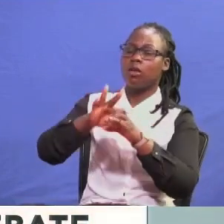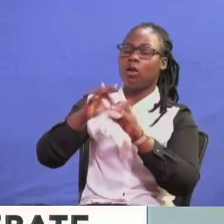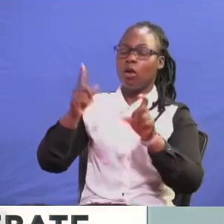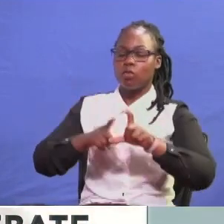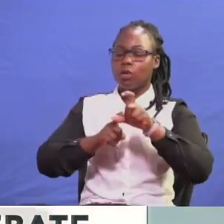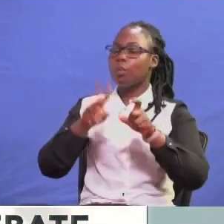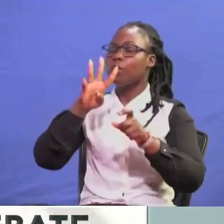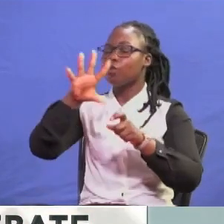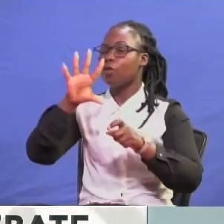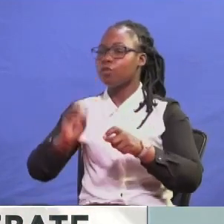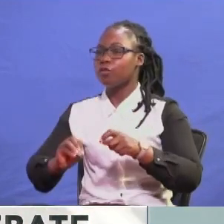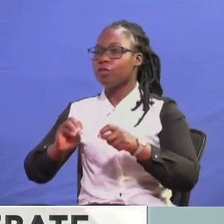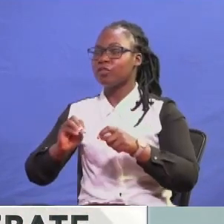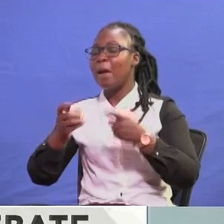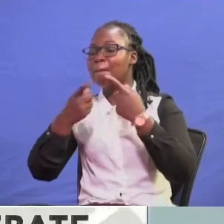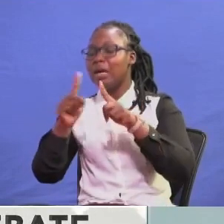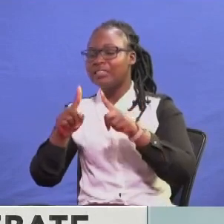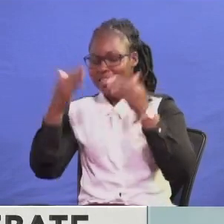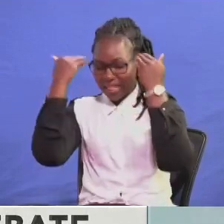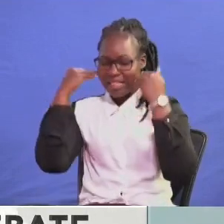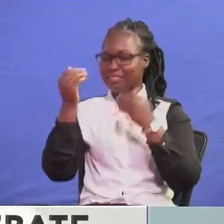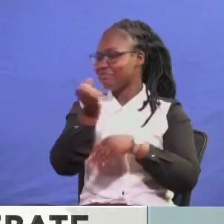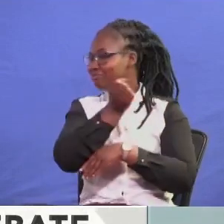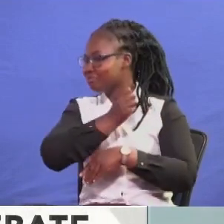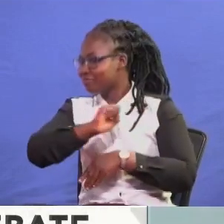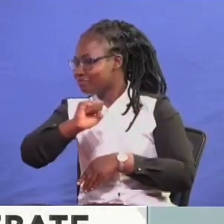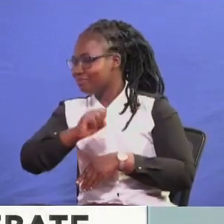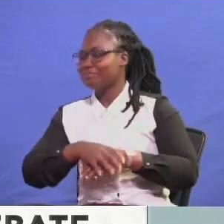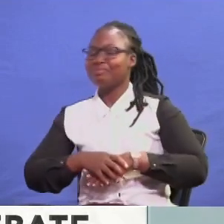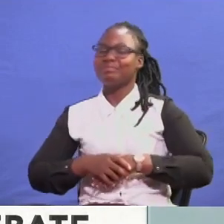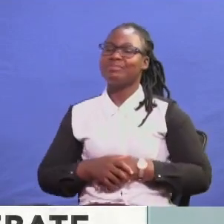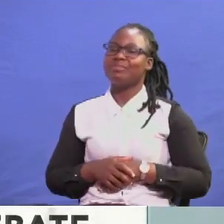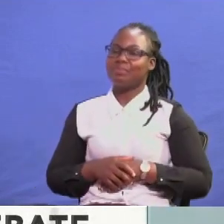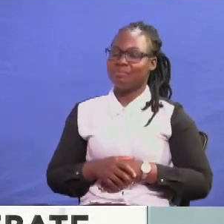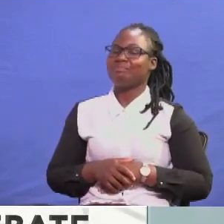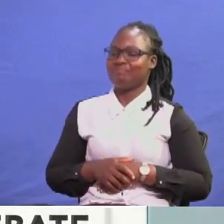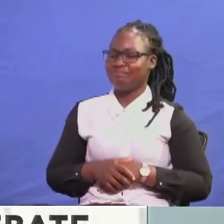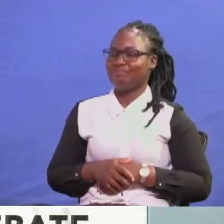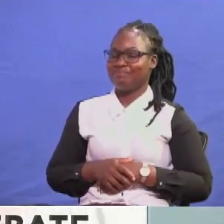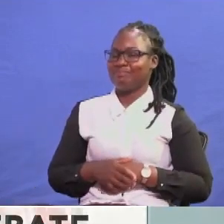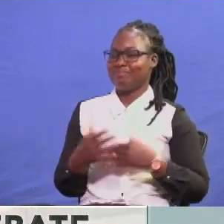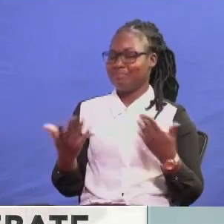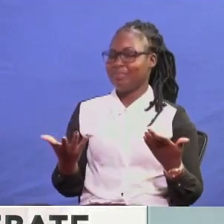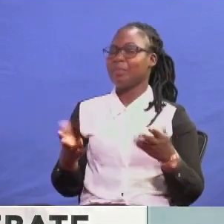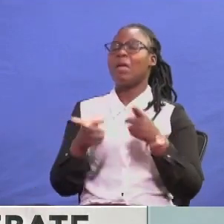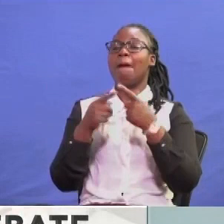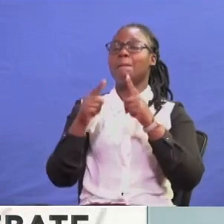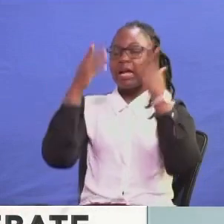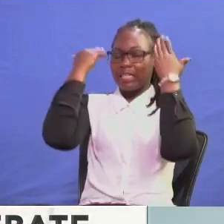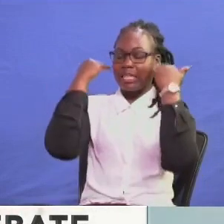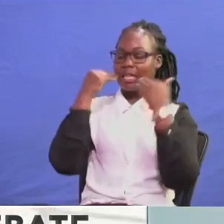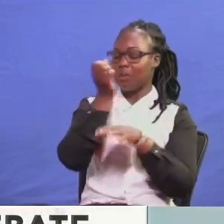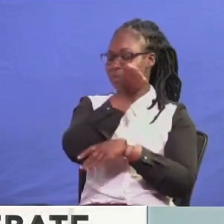them, but the court denied. Is it about the next general election? Yeah, of course it is. But the court denied